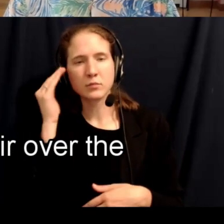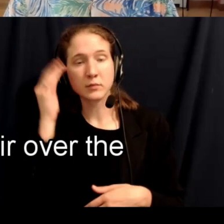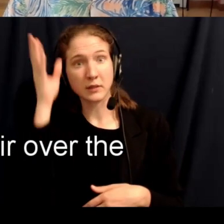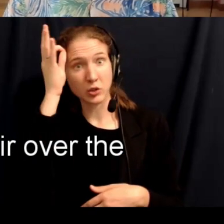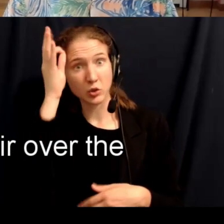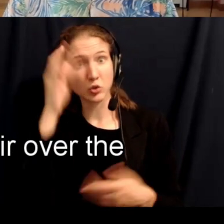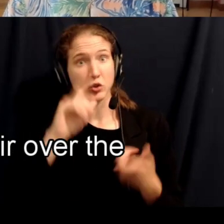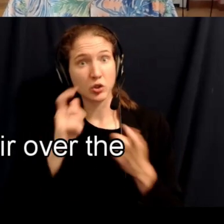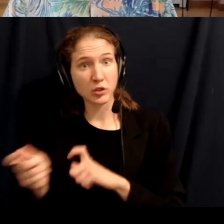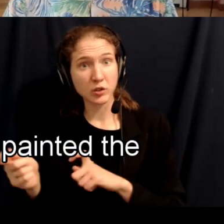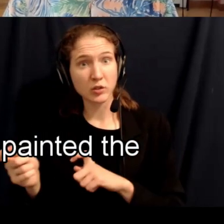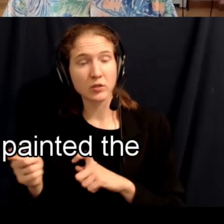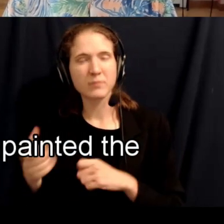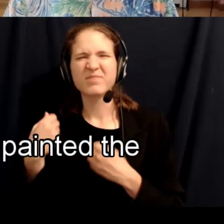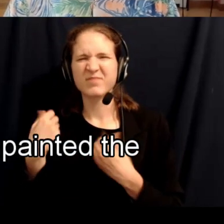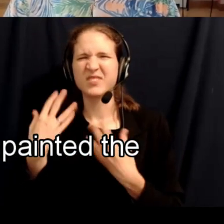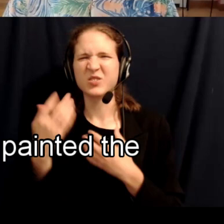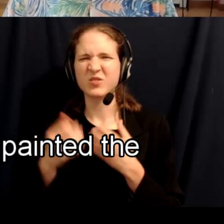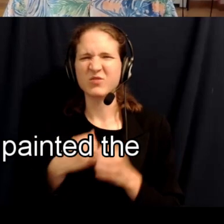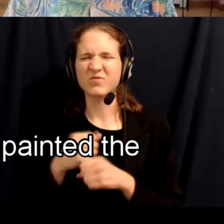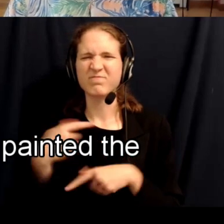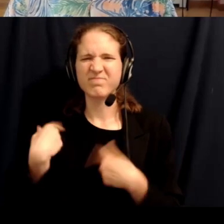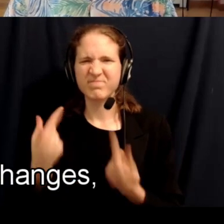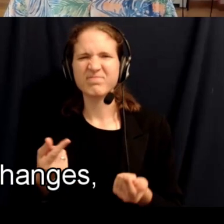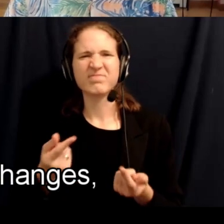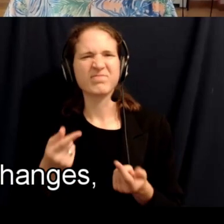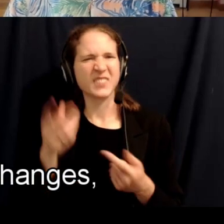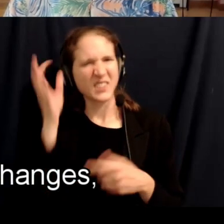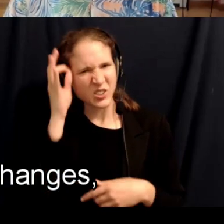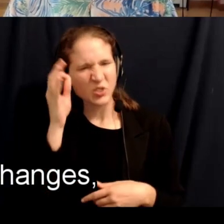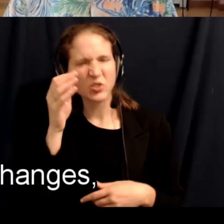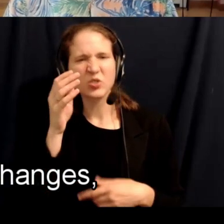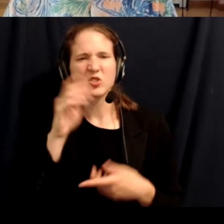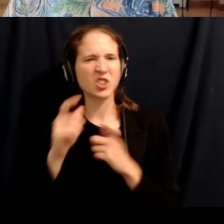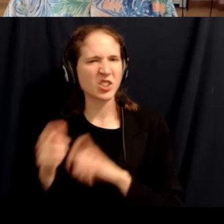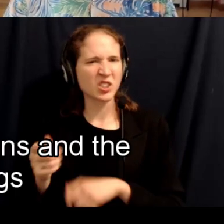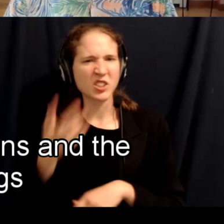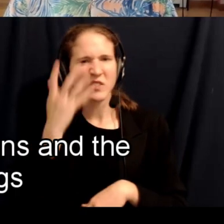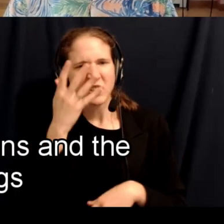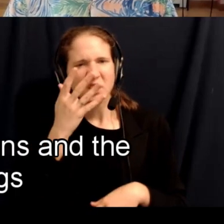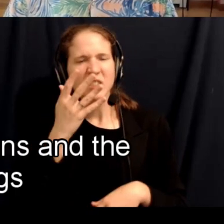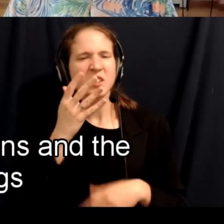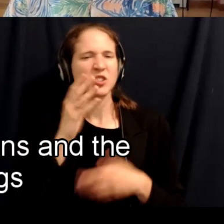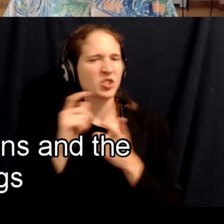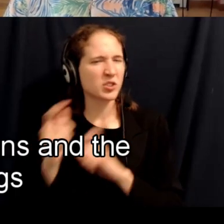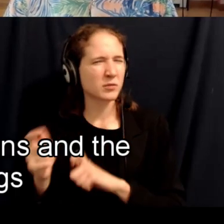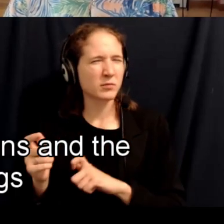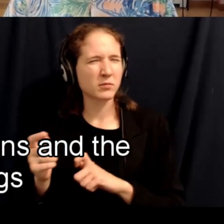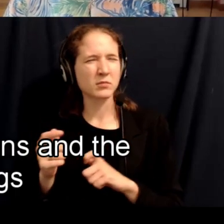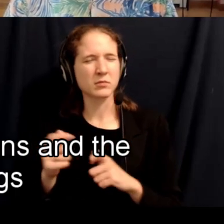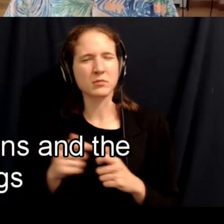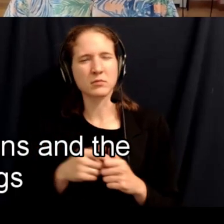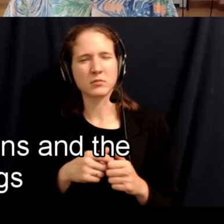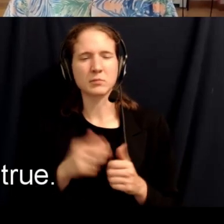the way I've done the hair over the years. I've changed the way I've painted the faces. There's been a lot of changes, but the actual compositions